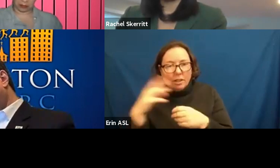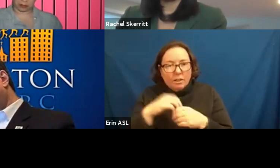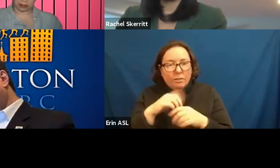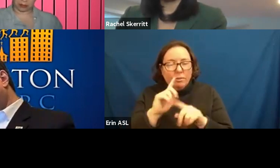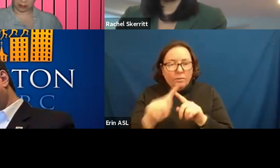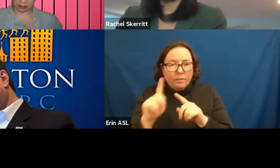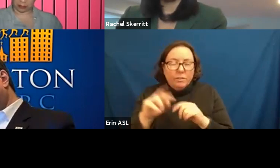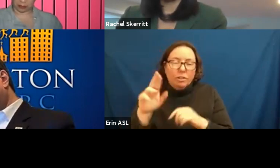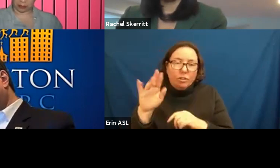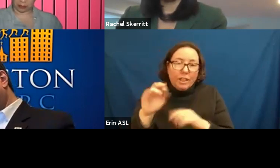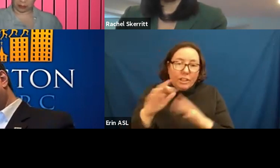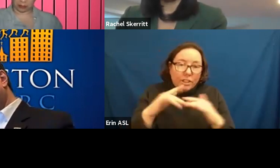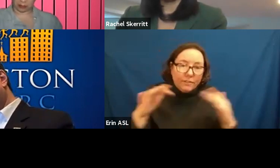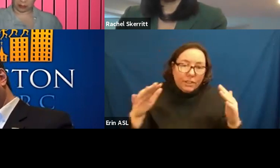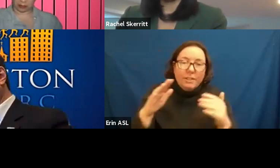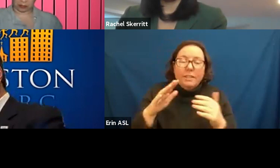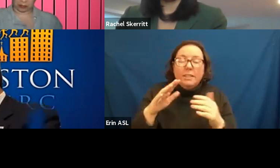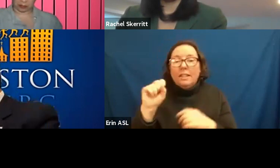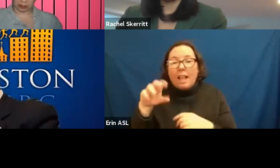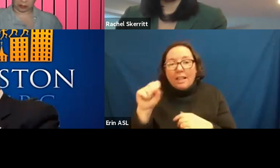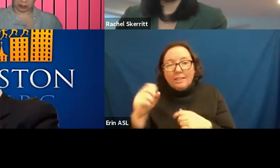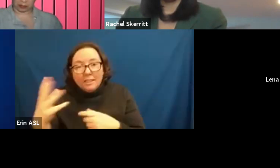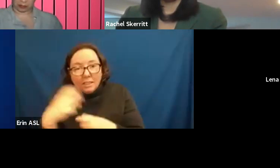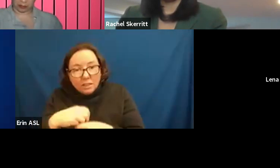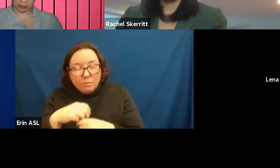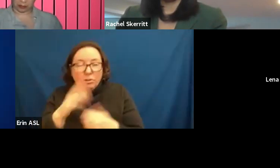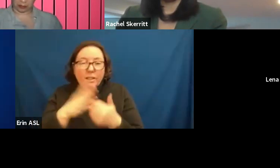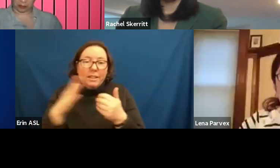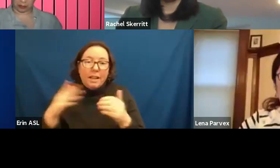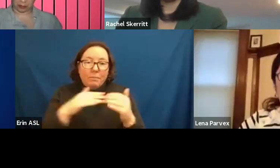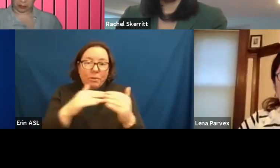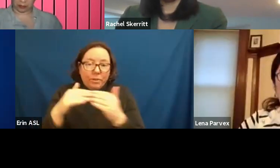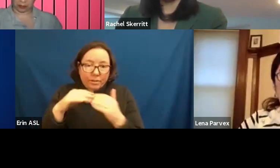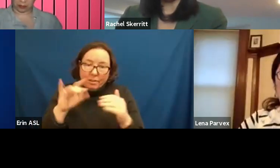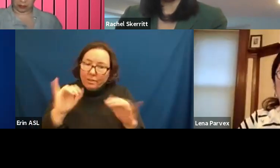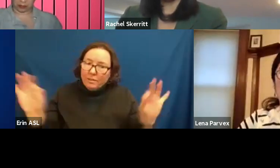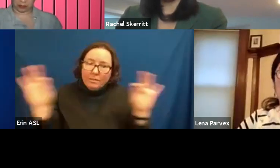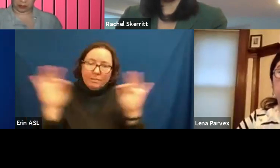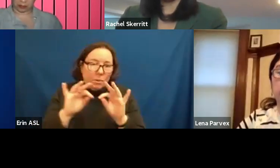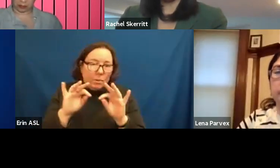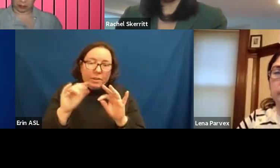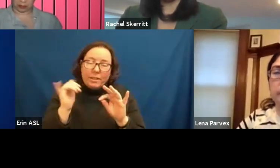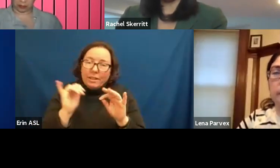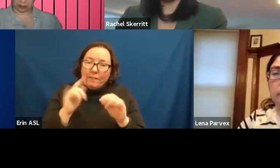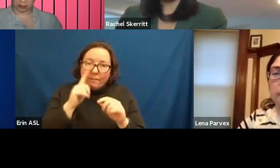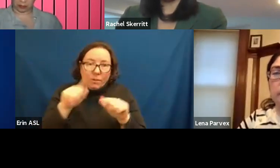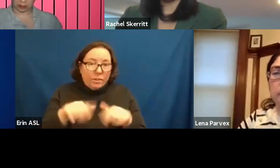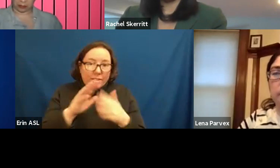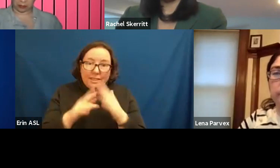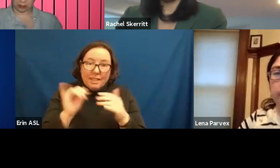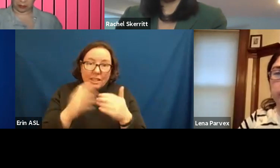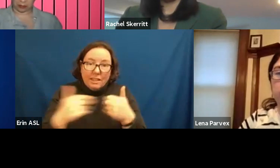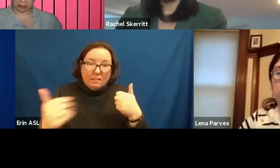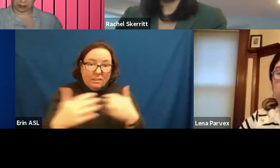racial diversity. This is especially important in a city as economically, socially, and racially segregated as Boston, and the